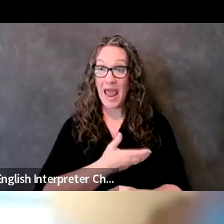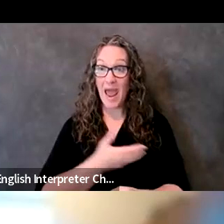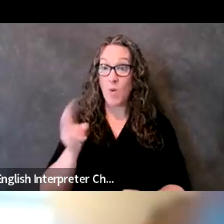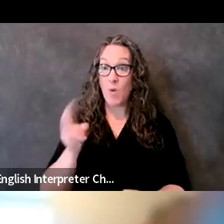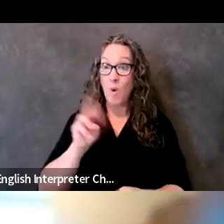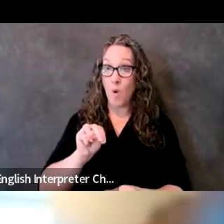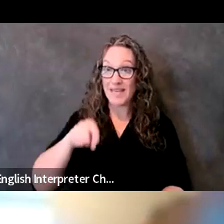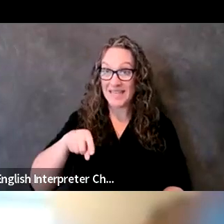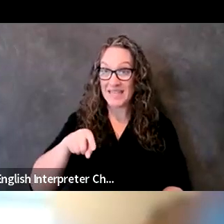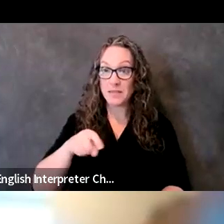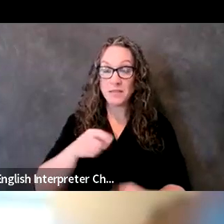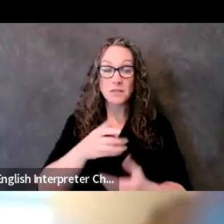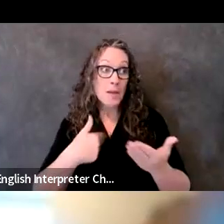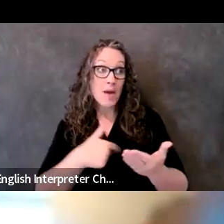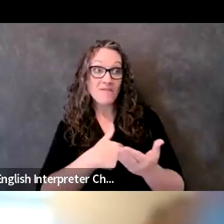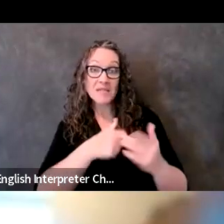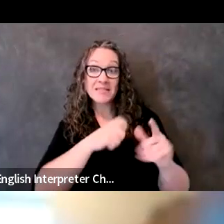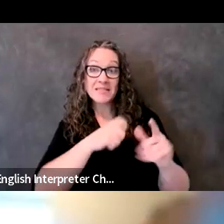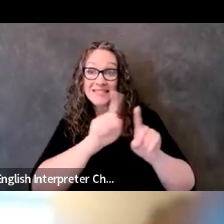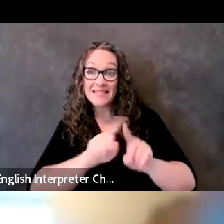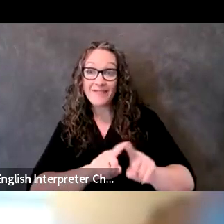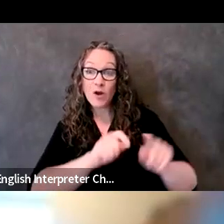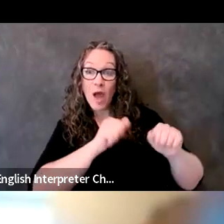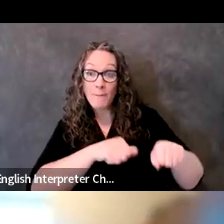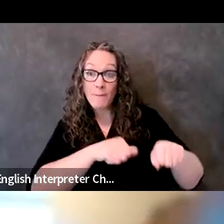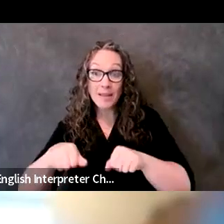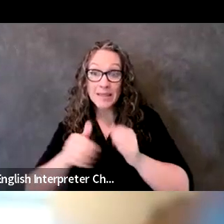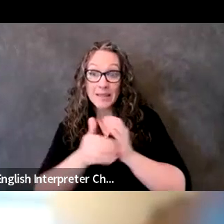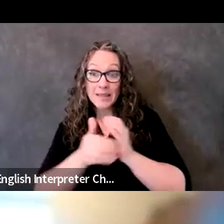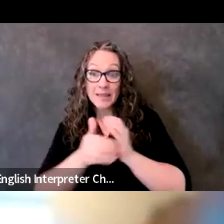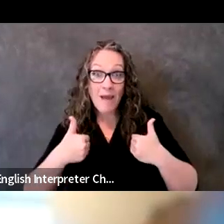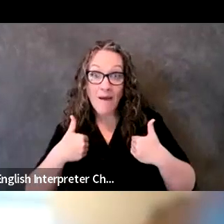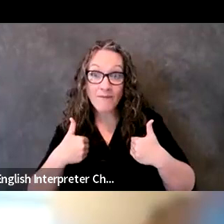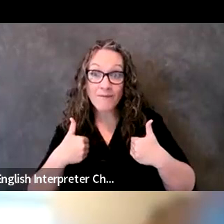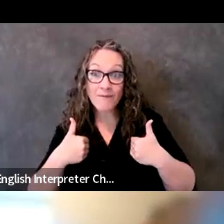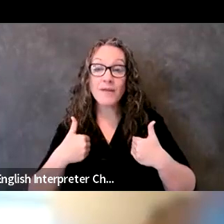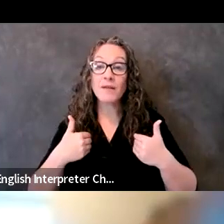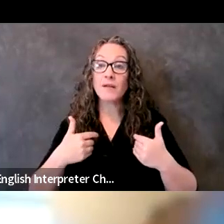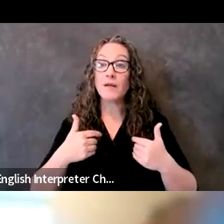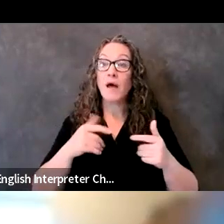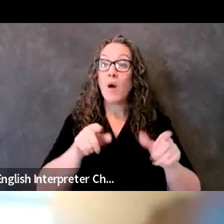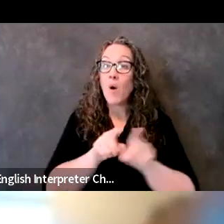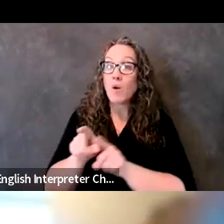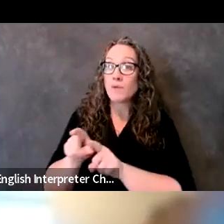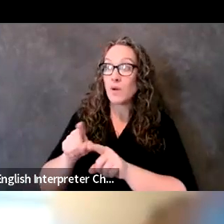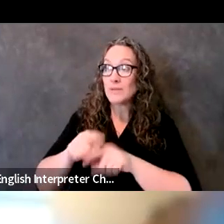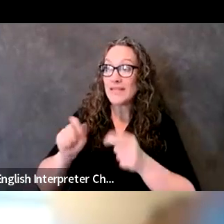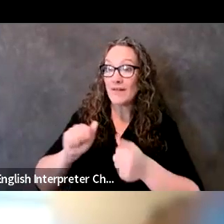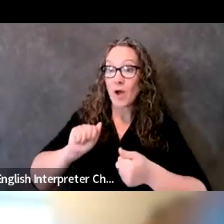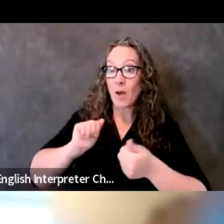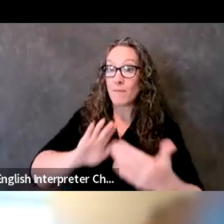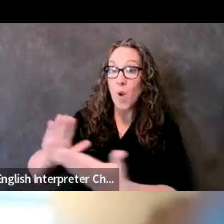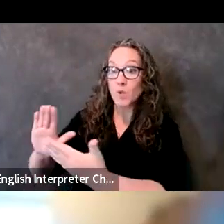have differences in abilities as far as the different approaches that we have to make